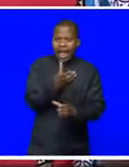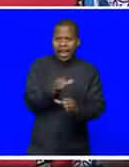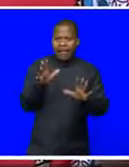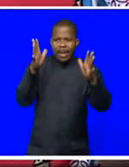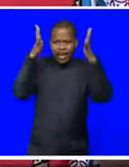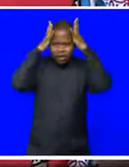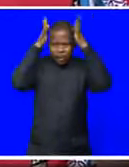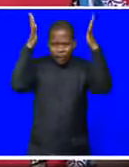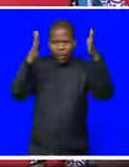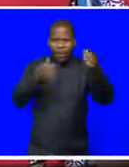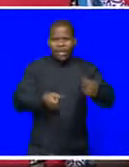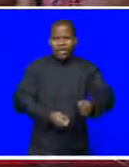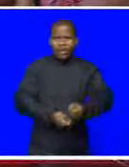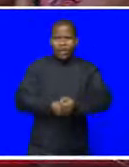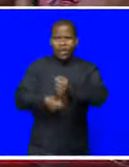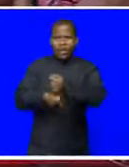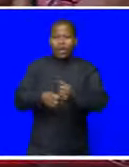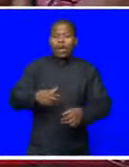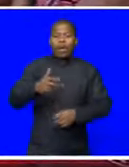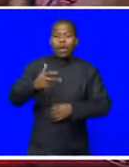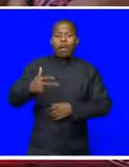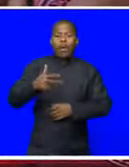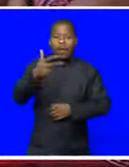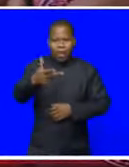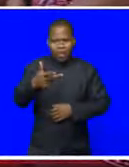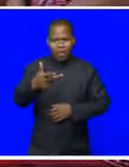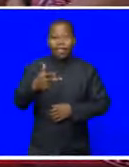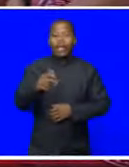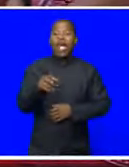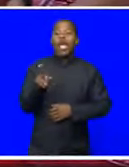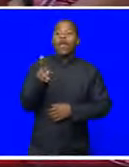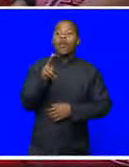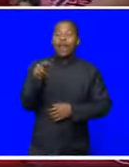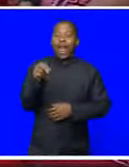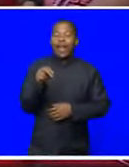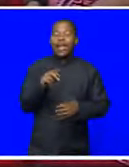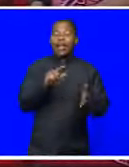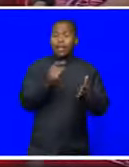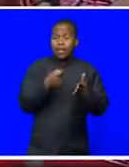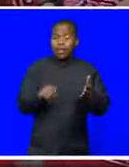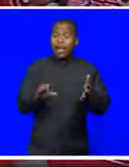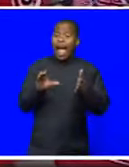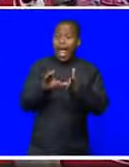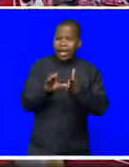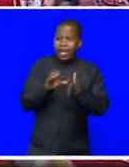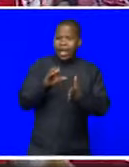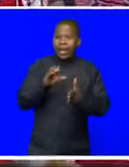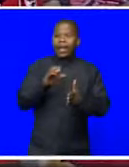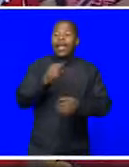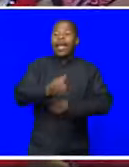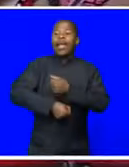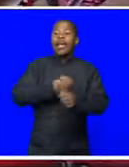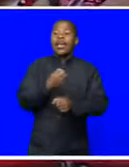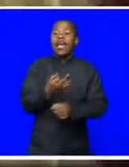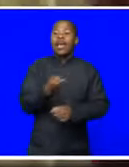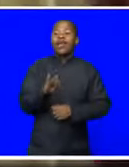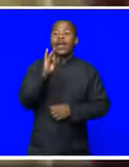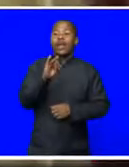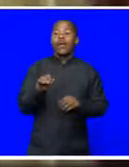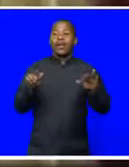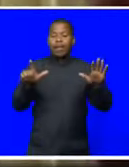its support towards Portugal's candidacy to the United Nations Security Council for the term 2027 to